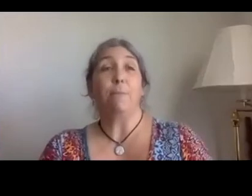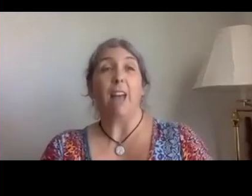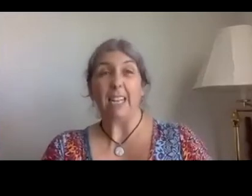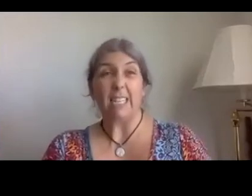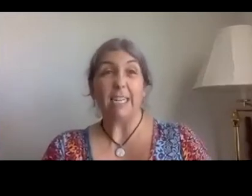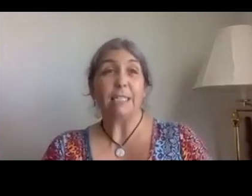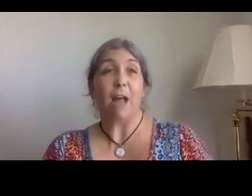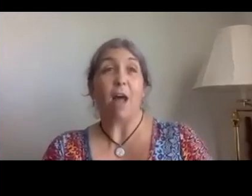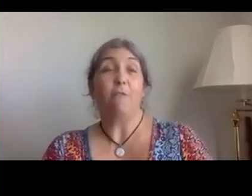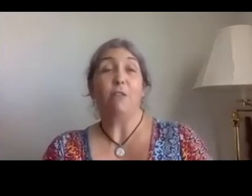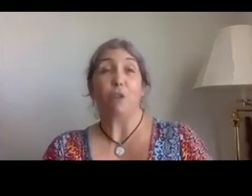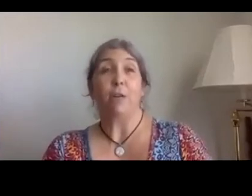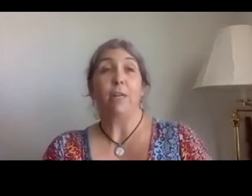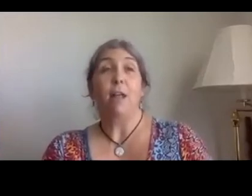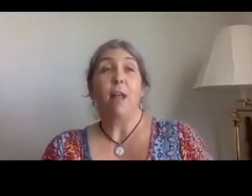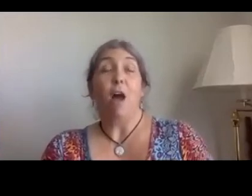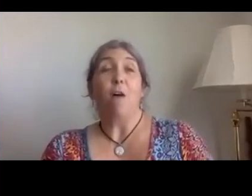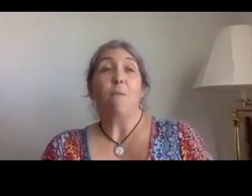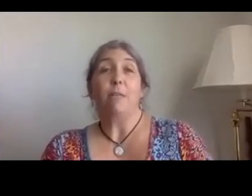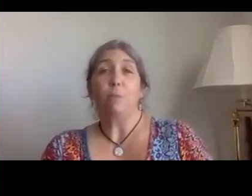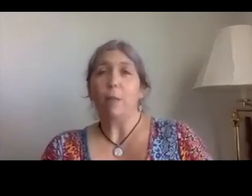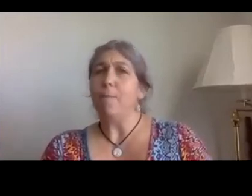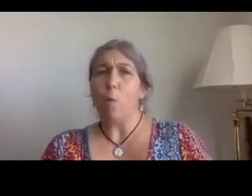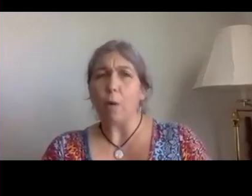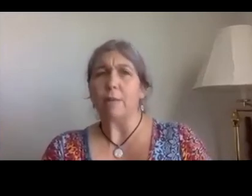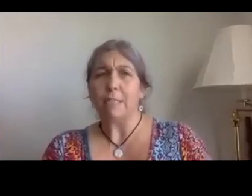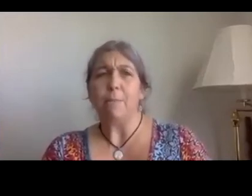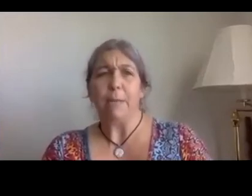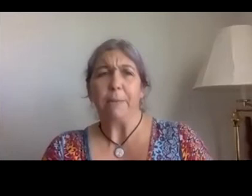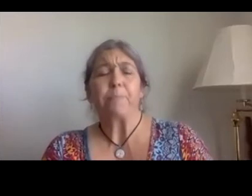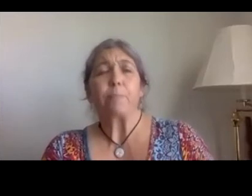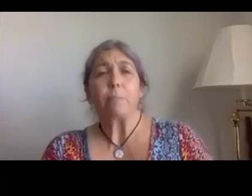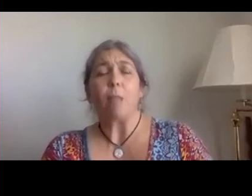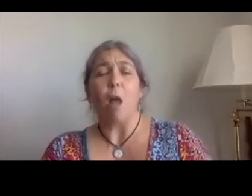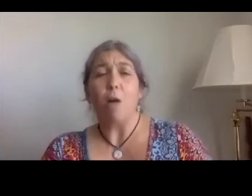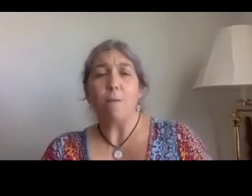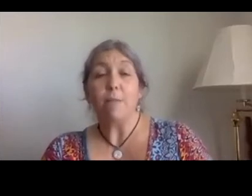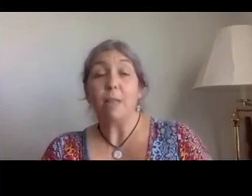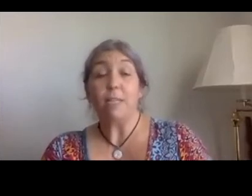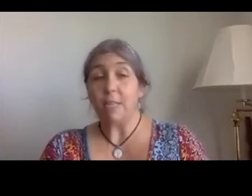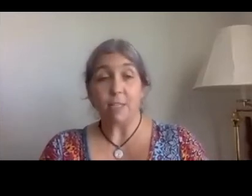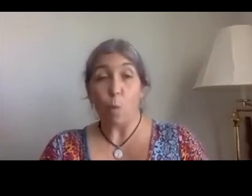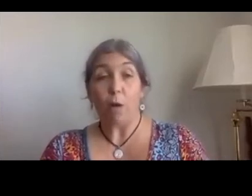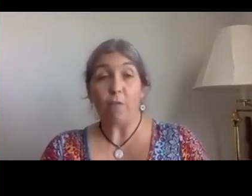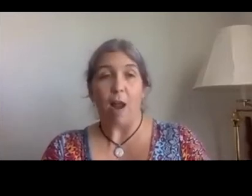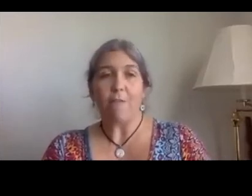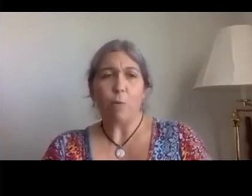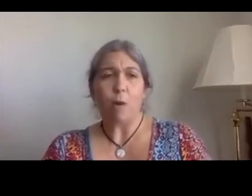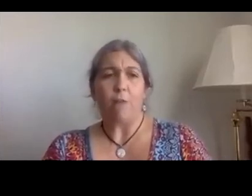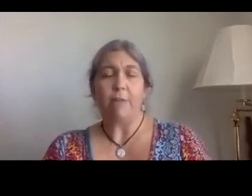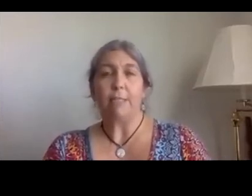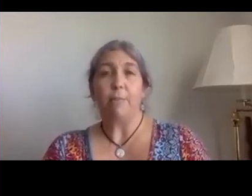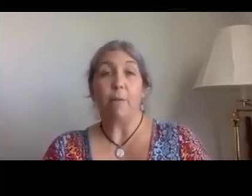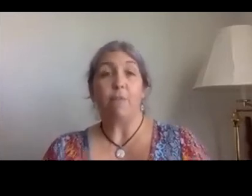the complexities of the journey is really important to me. This doesn't work for